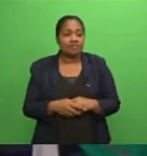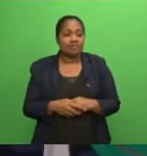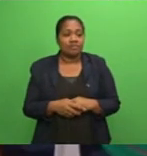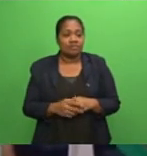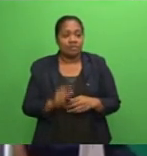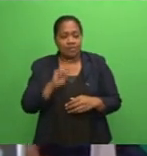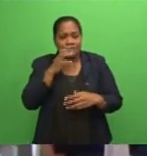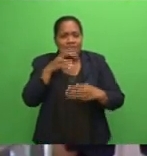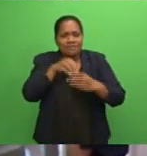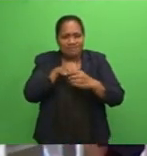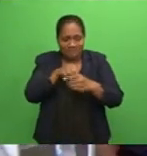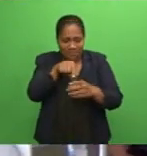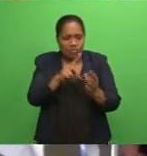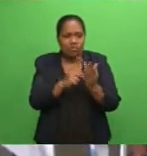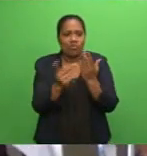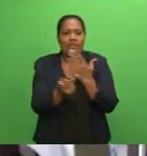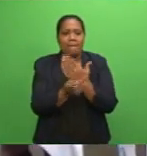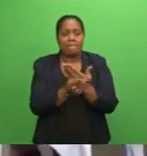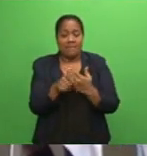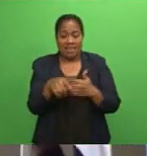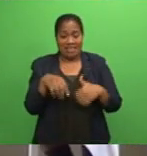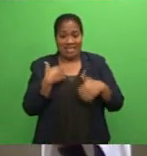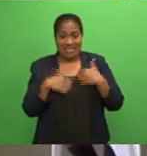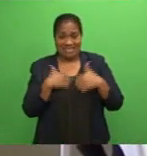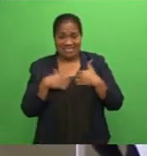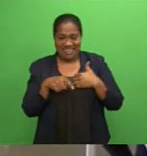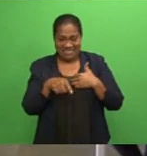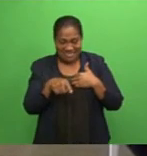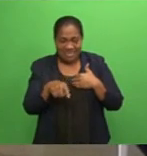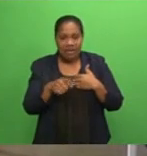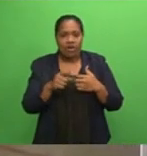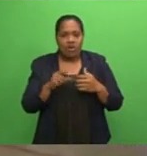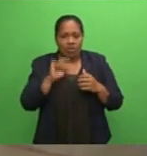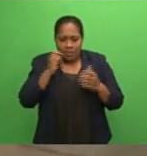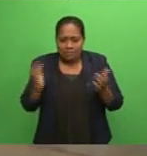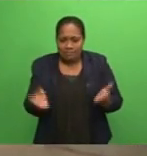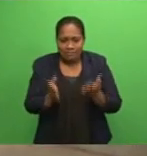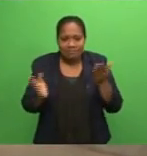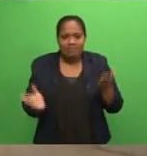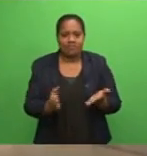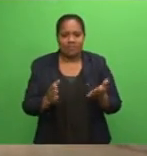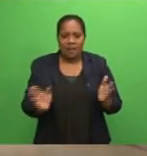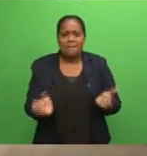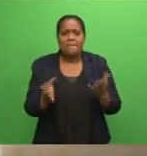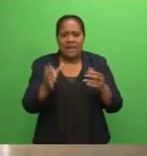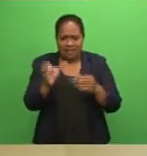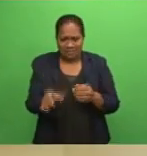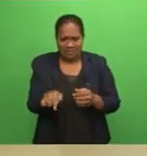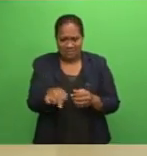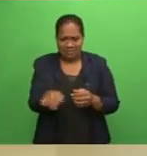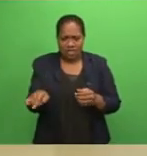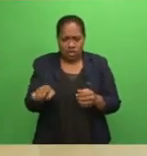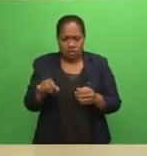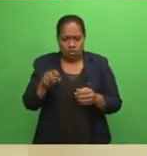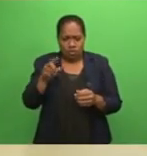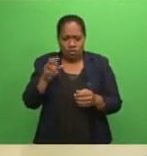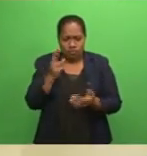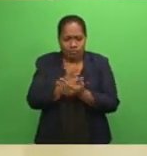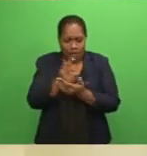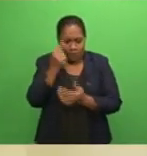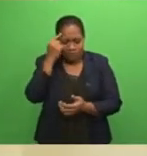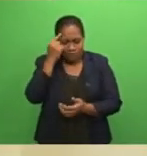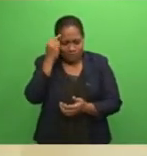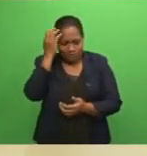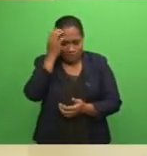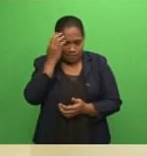program. This exciting pathway will surely give some aspiring players something to seriously think about. The important thing is the board's